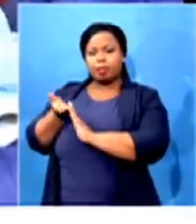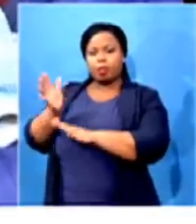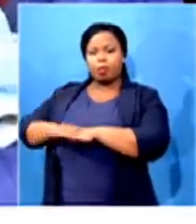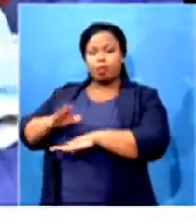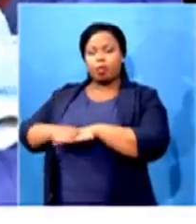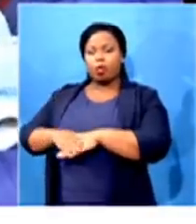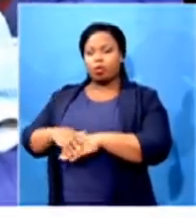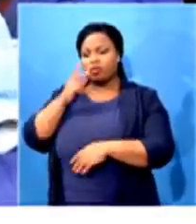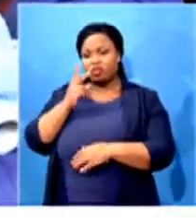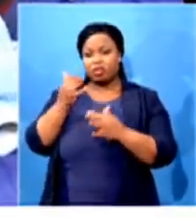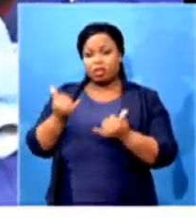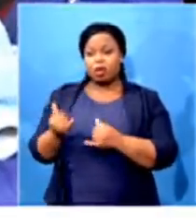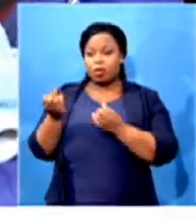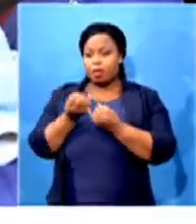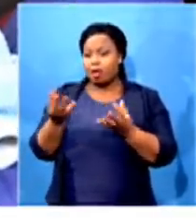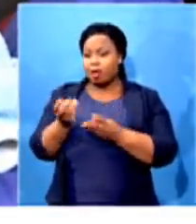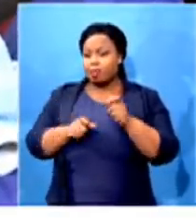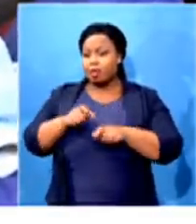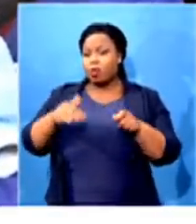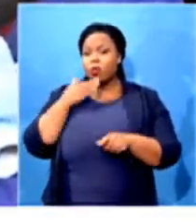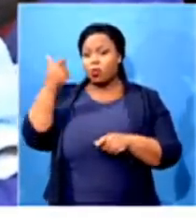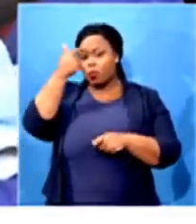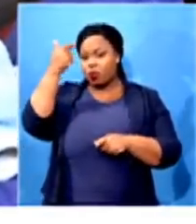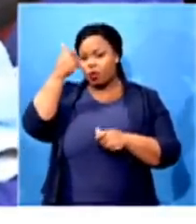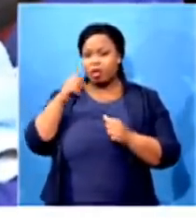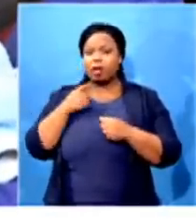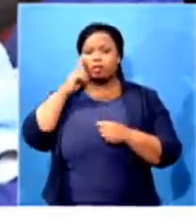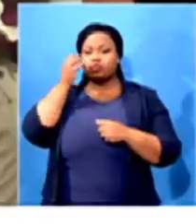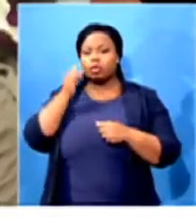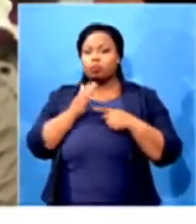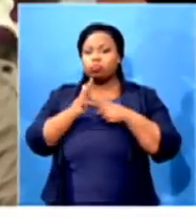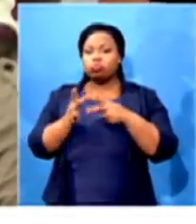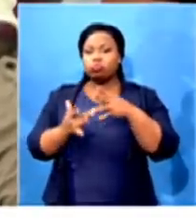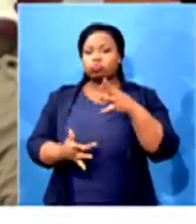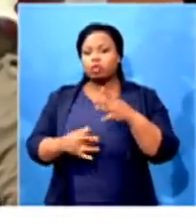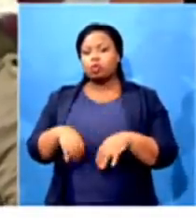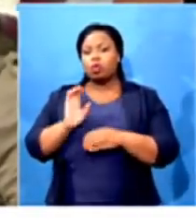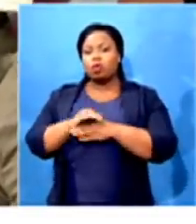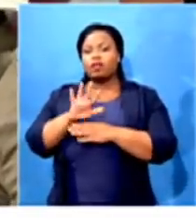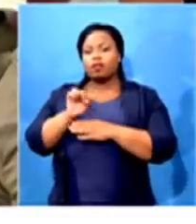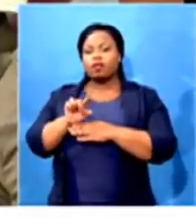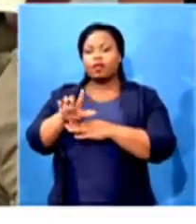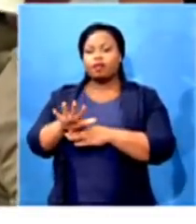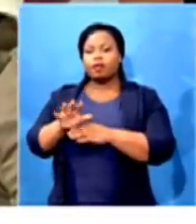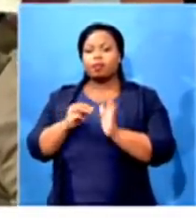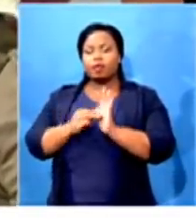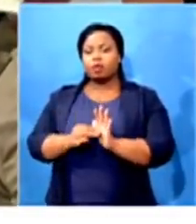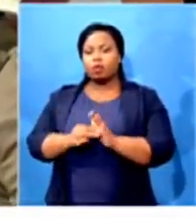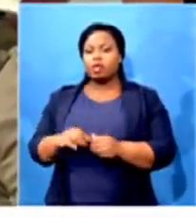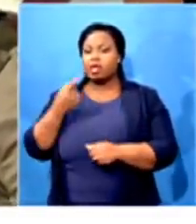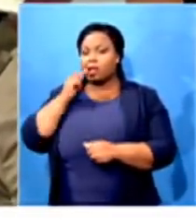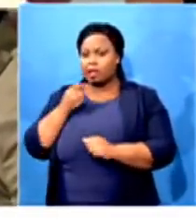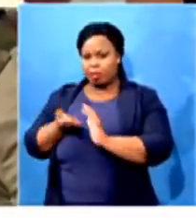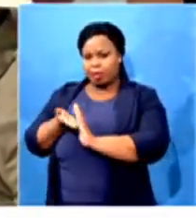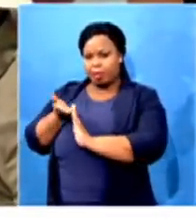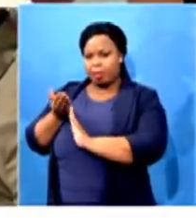at our screening numbers, we are beyond 5.5 million in terms of screening, and our testing is also coming up. So we think